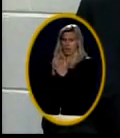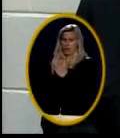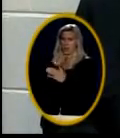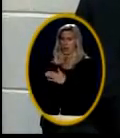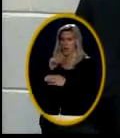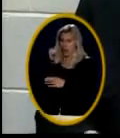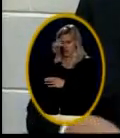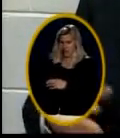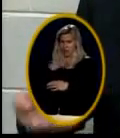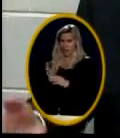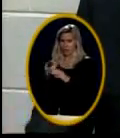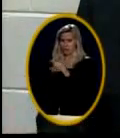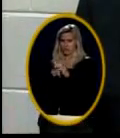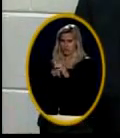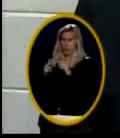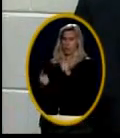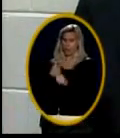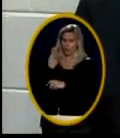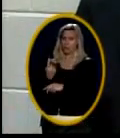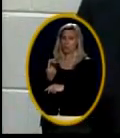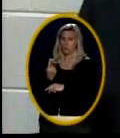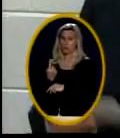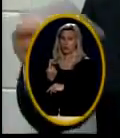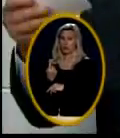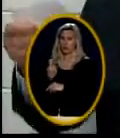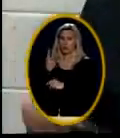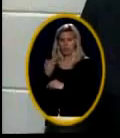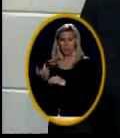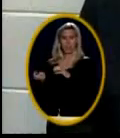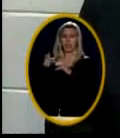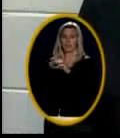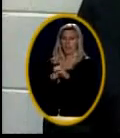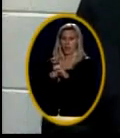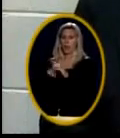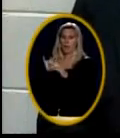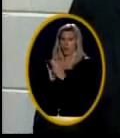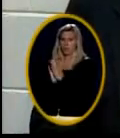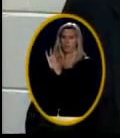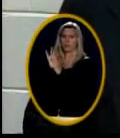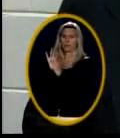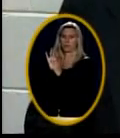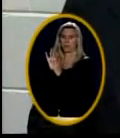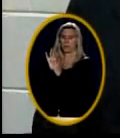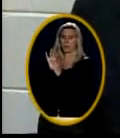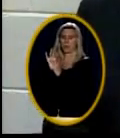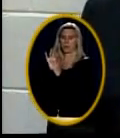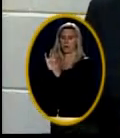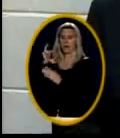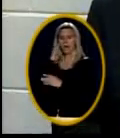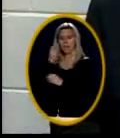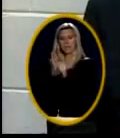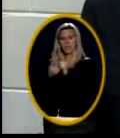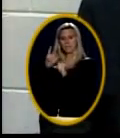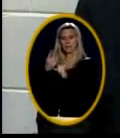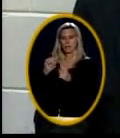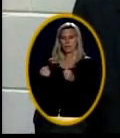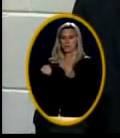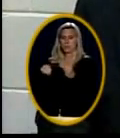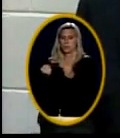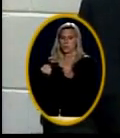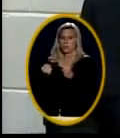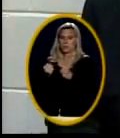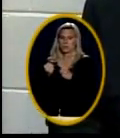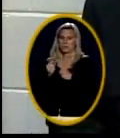very first flight. John and Bob got on and we flew. I think everybody had hold of their seats pretty